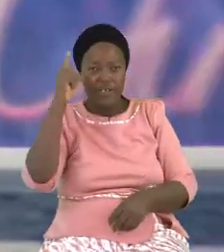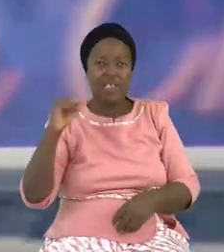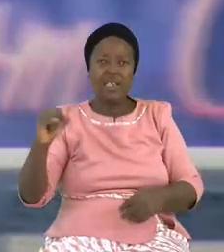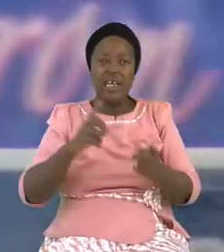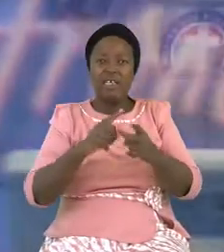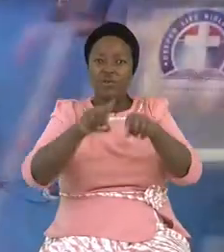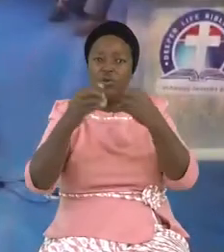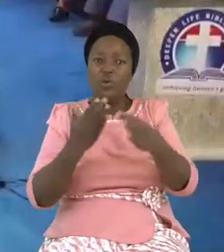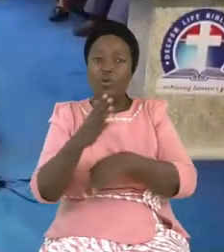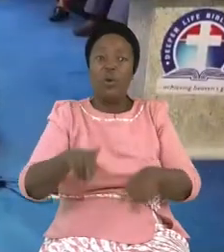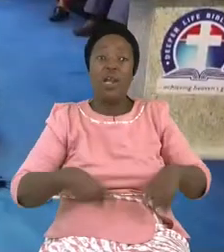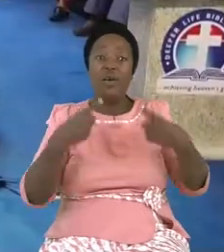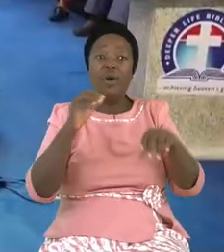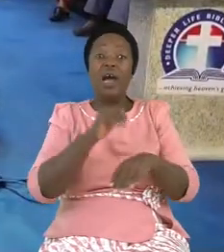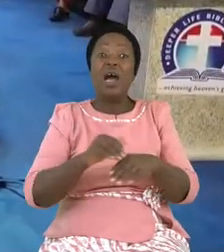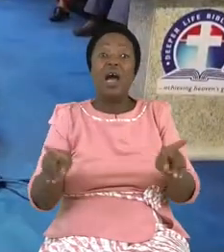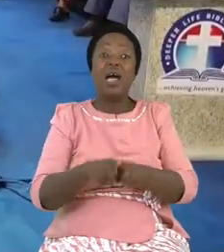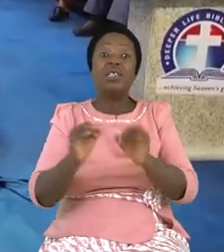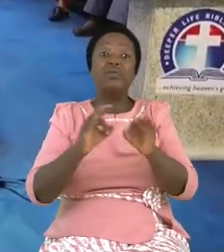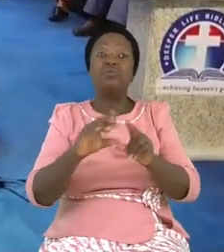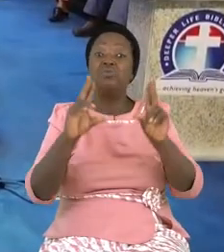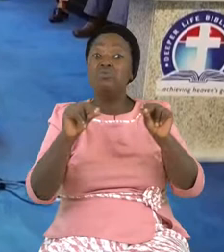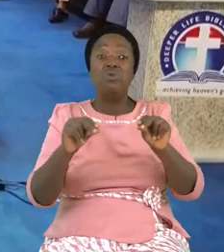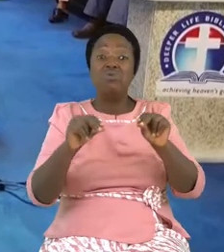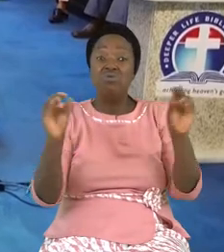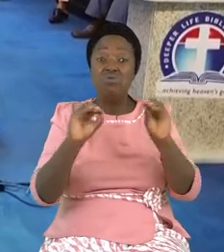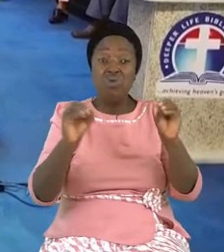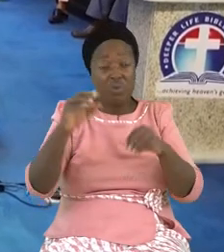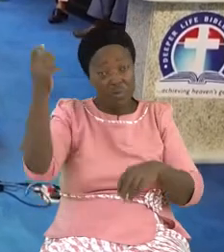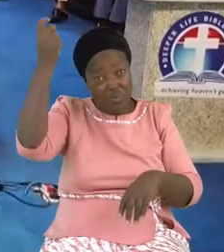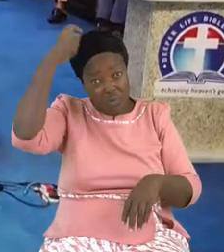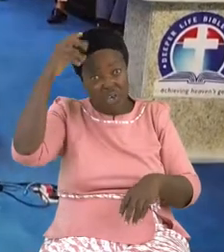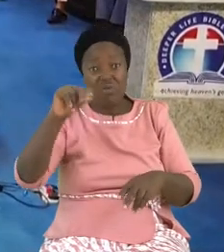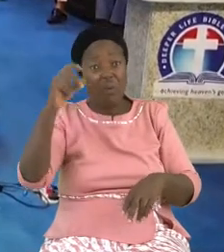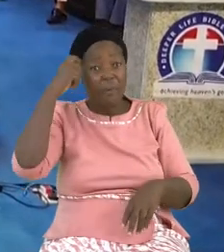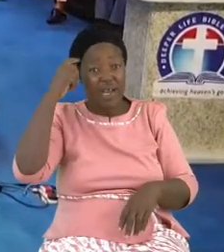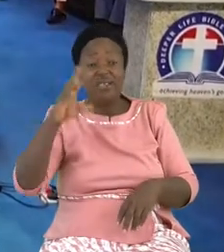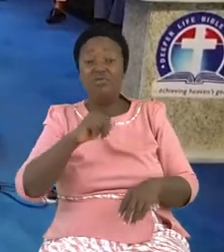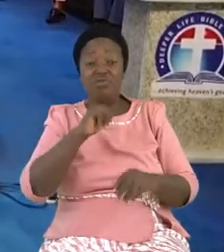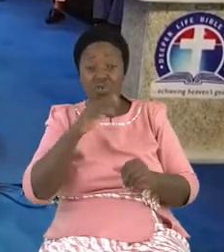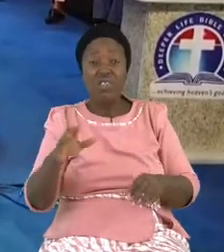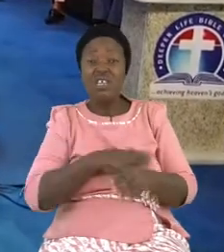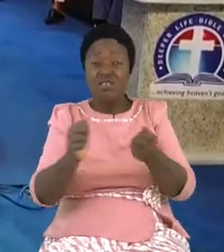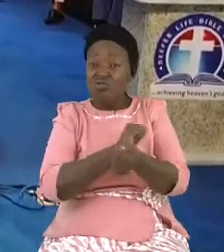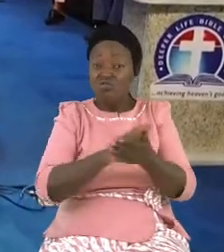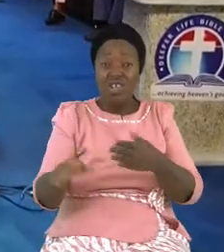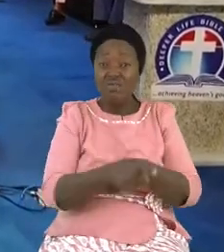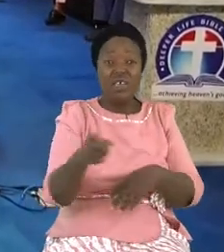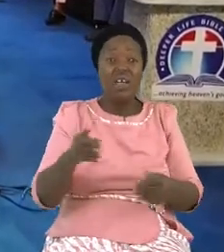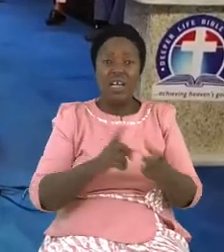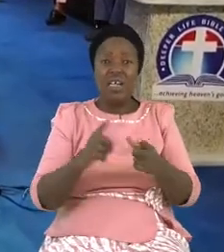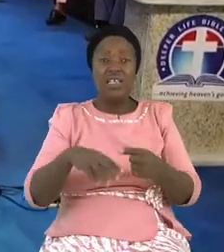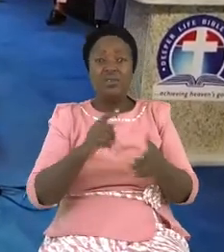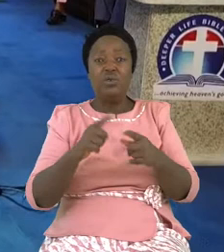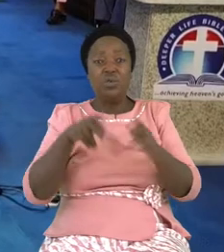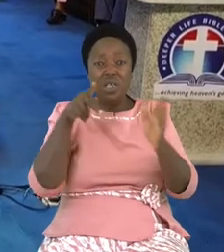life as if there's no gumption. There is no brain. There's no mind. They destroy themselves. And then to kill.